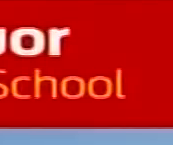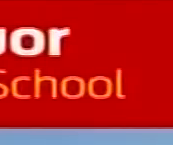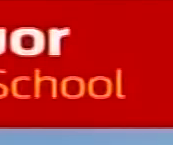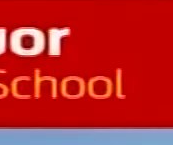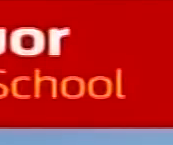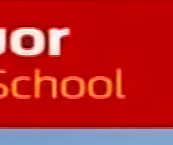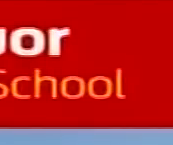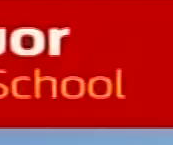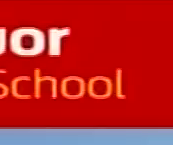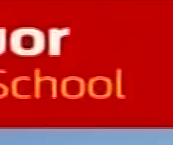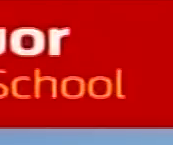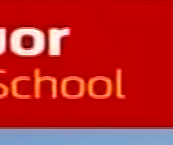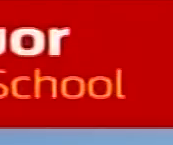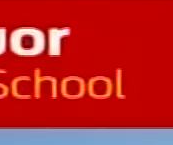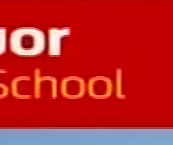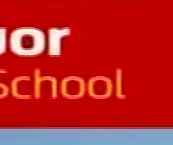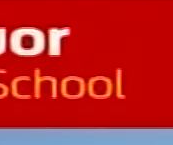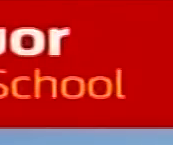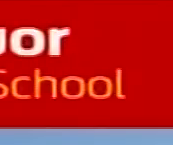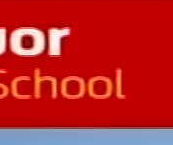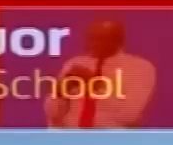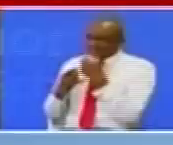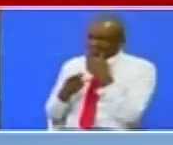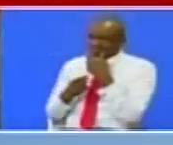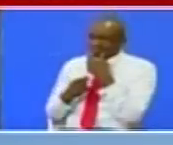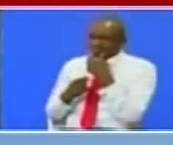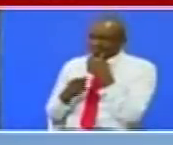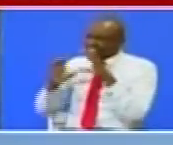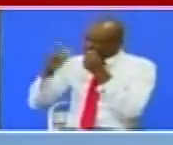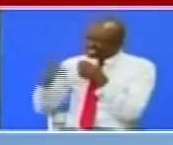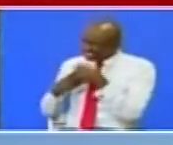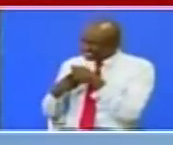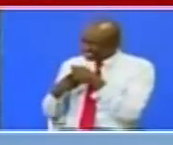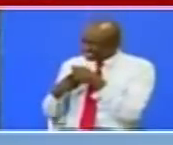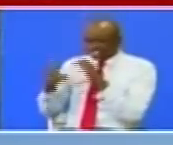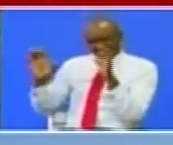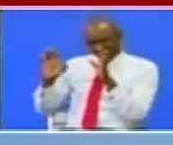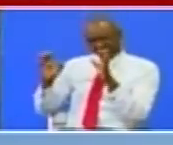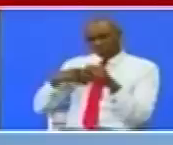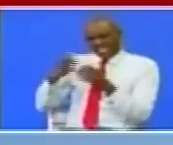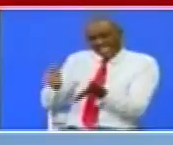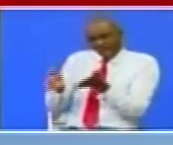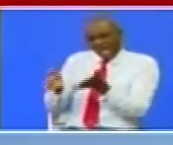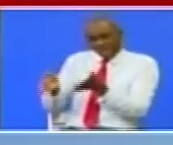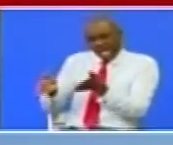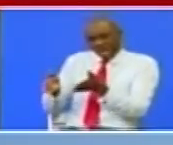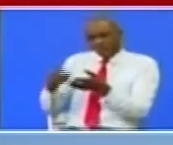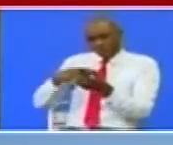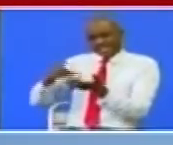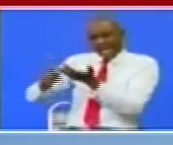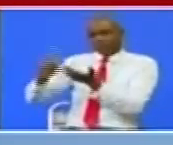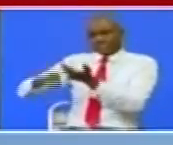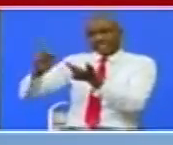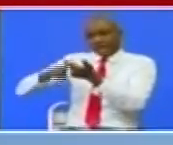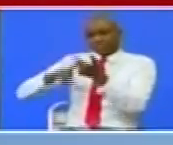6. In class 6? Yes. Well, we are doing the